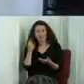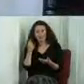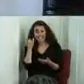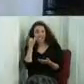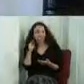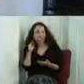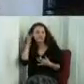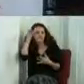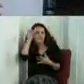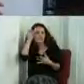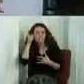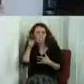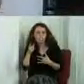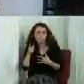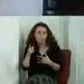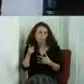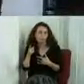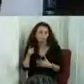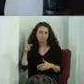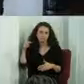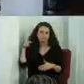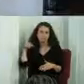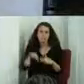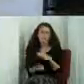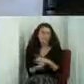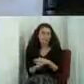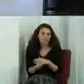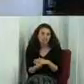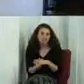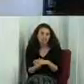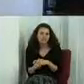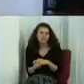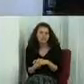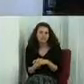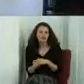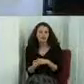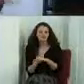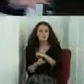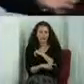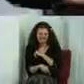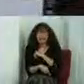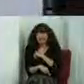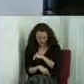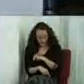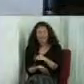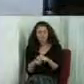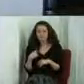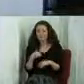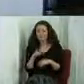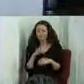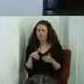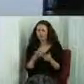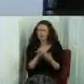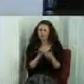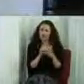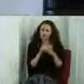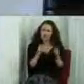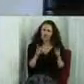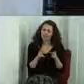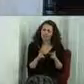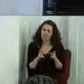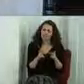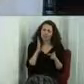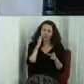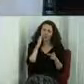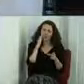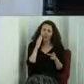you. When we get to those places, we understand that God actually just opens up her arms just a